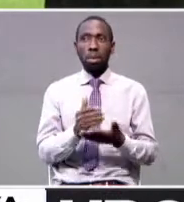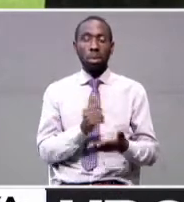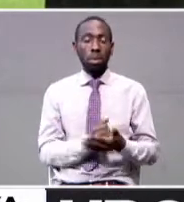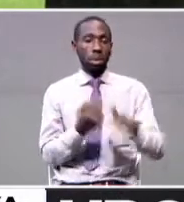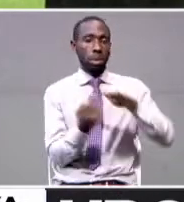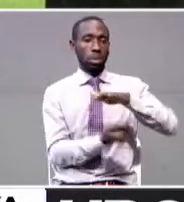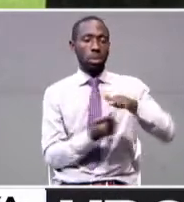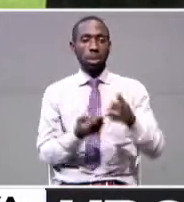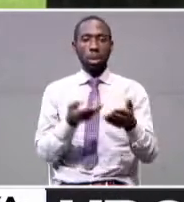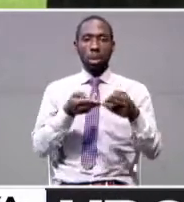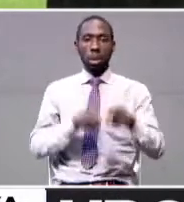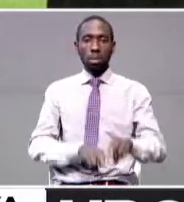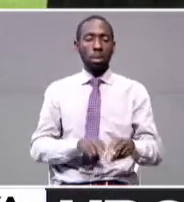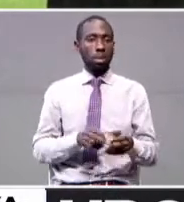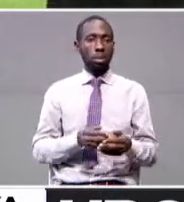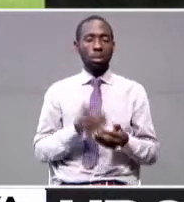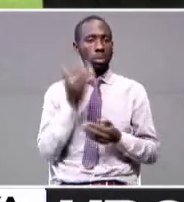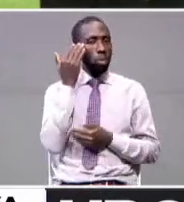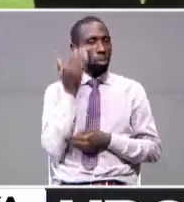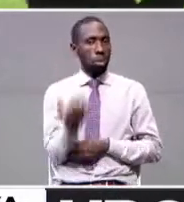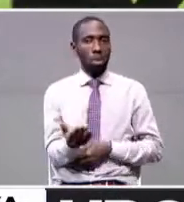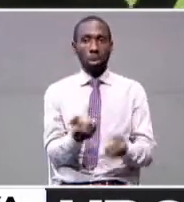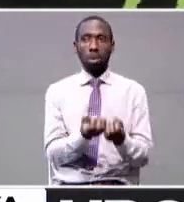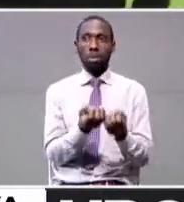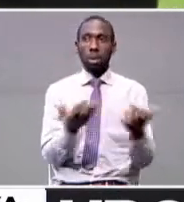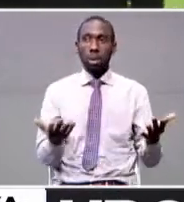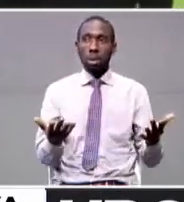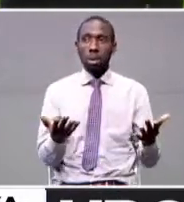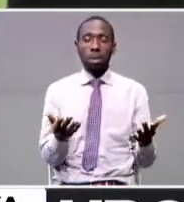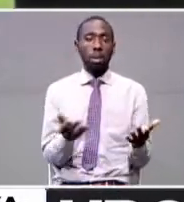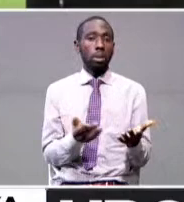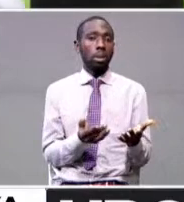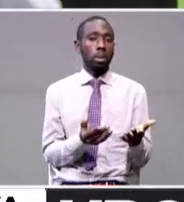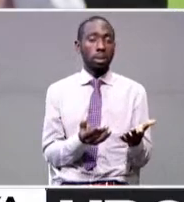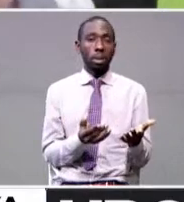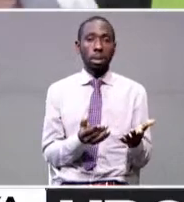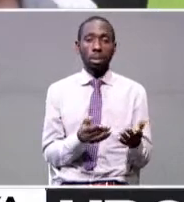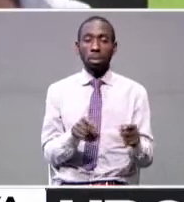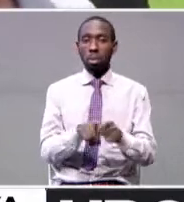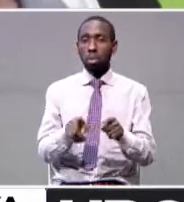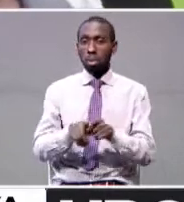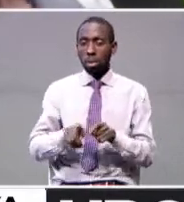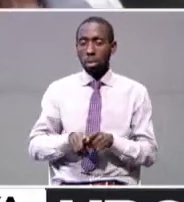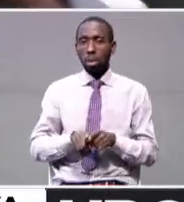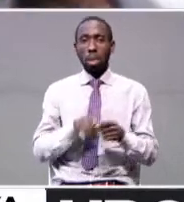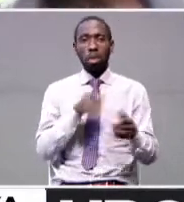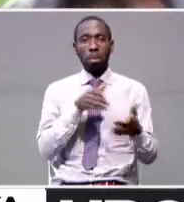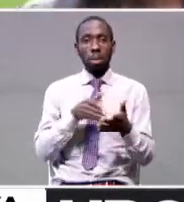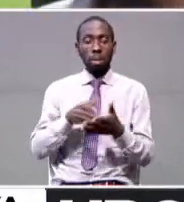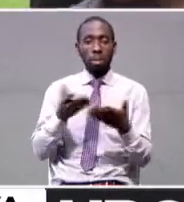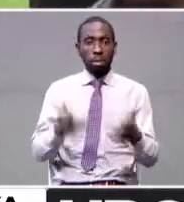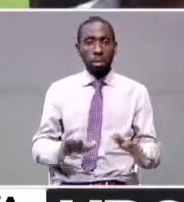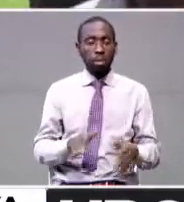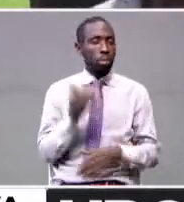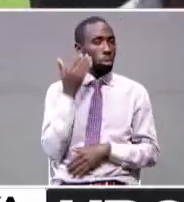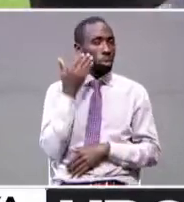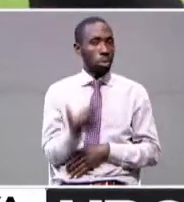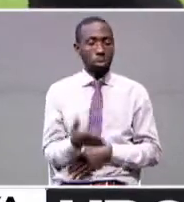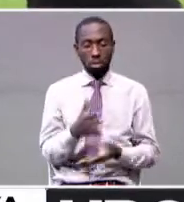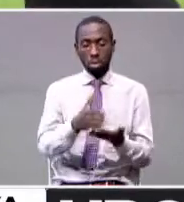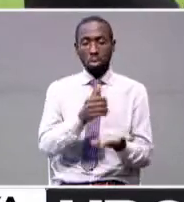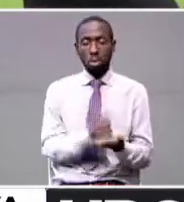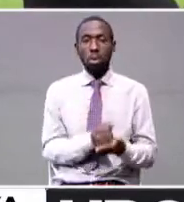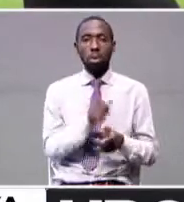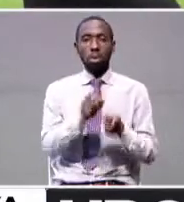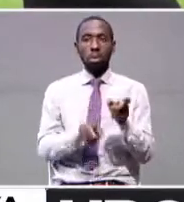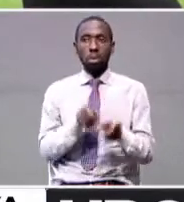happened that night how many have been also affected because people are found in